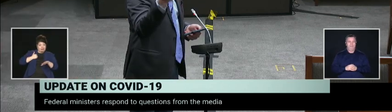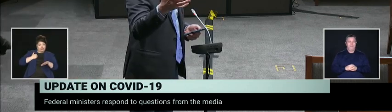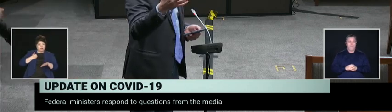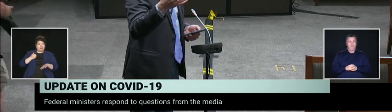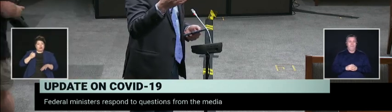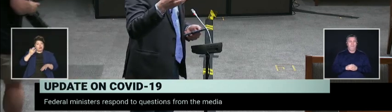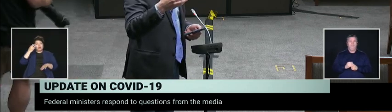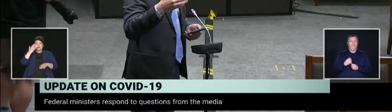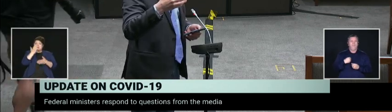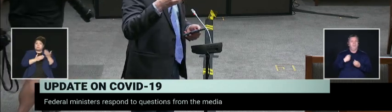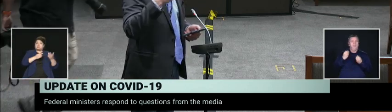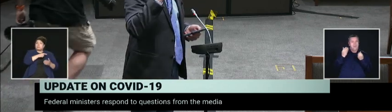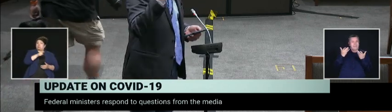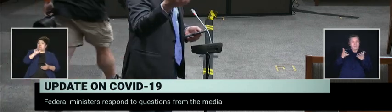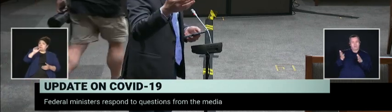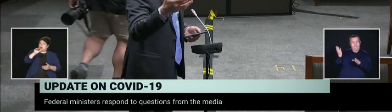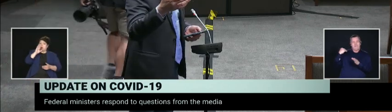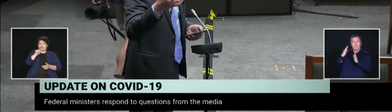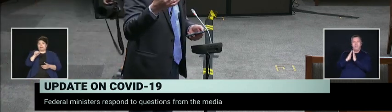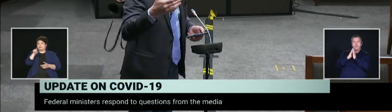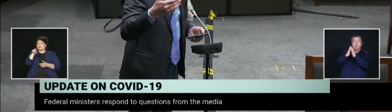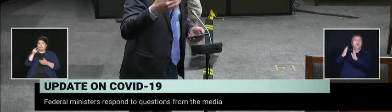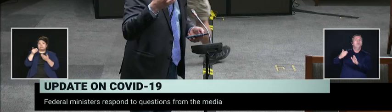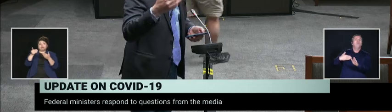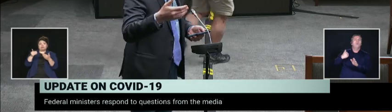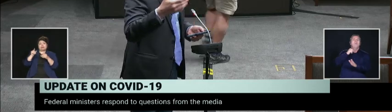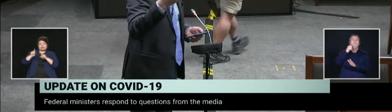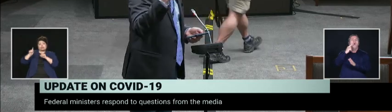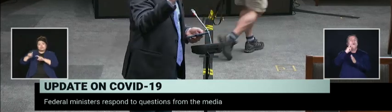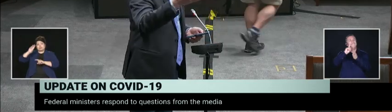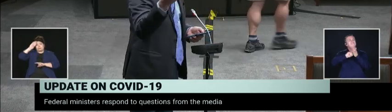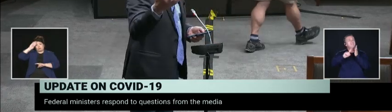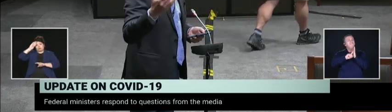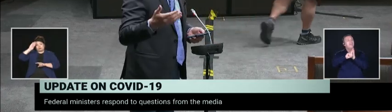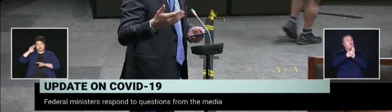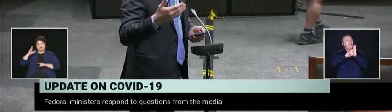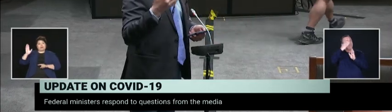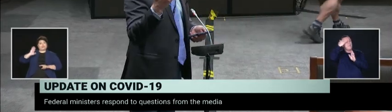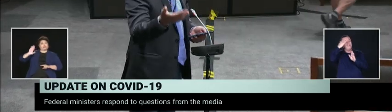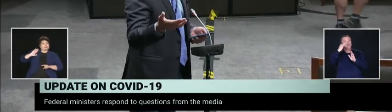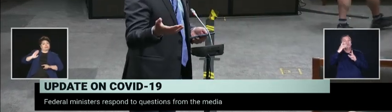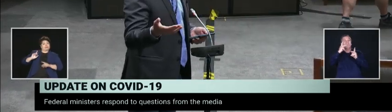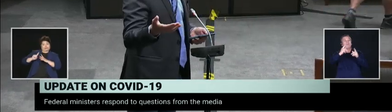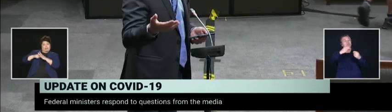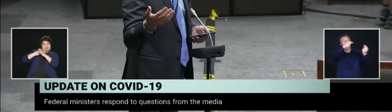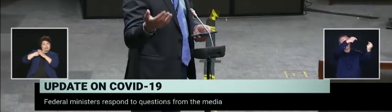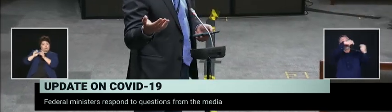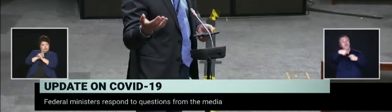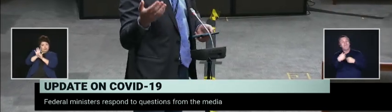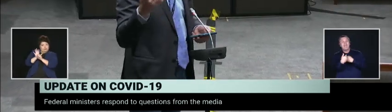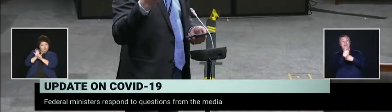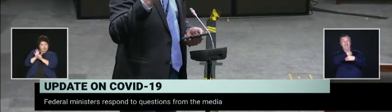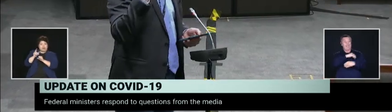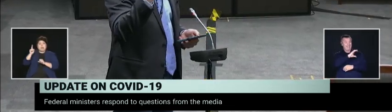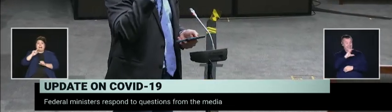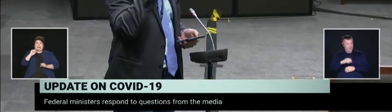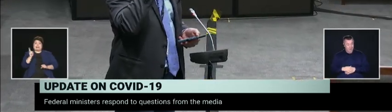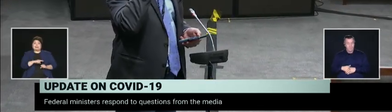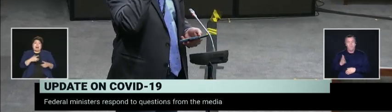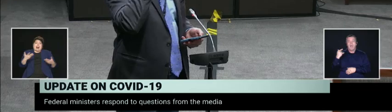screenings. And at the time, a variety of answers were given, such as, we just didn't have the staff to put there.